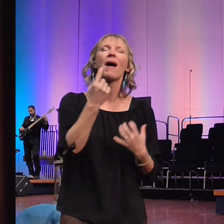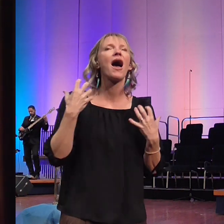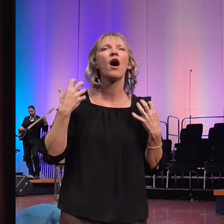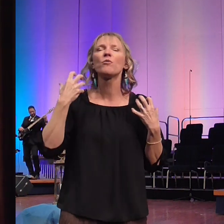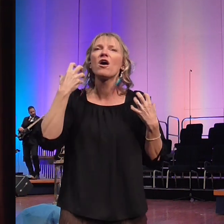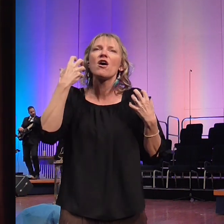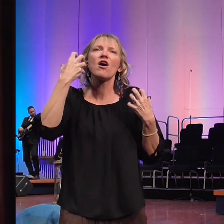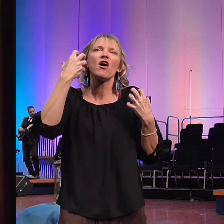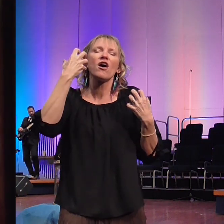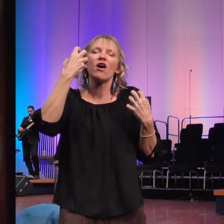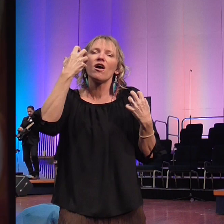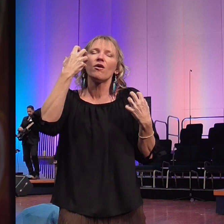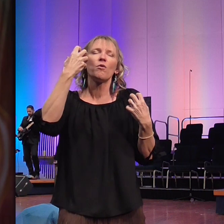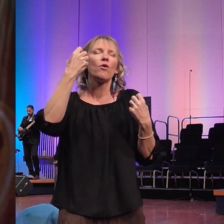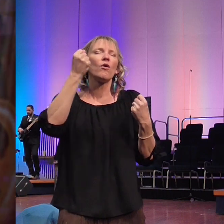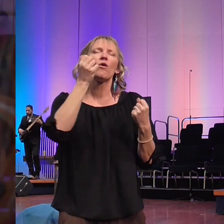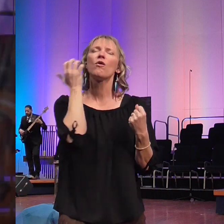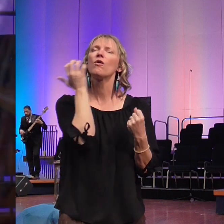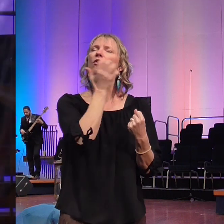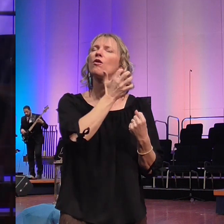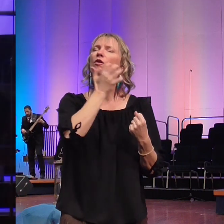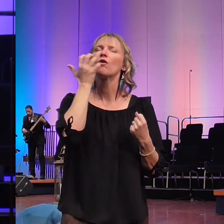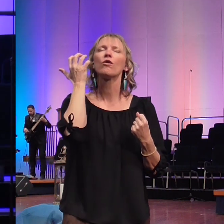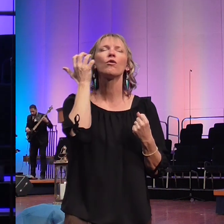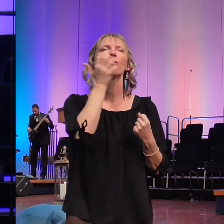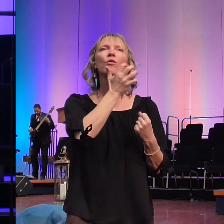one power.